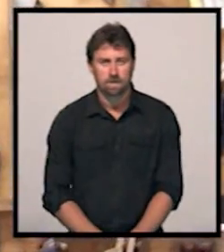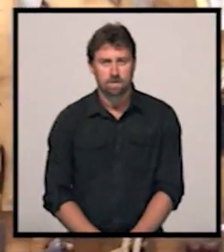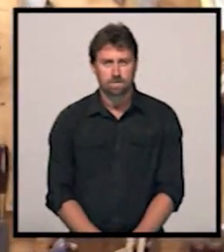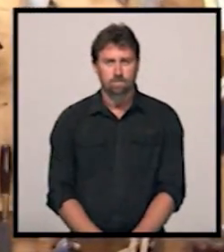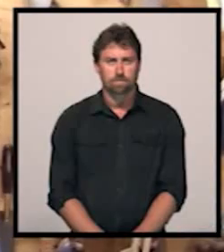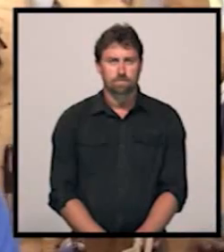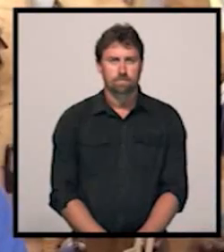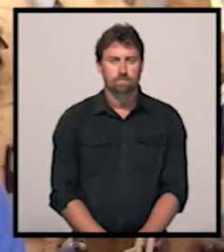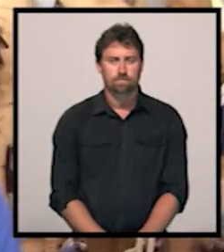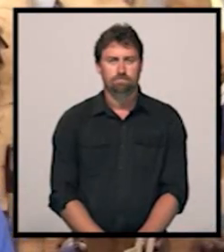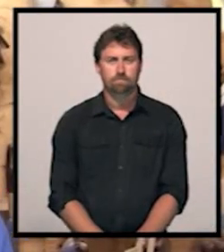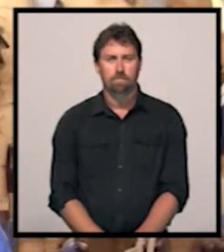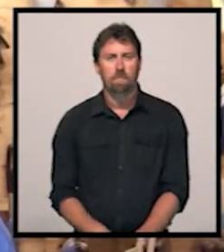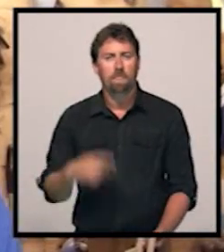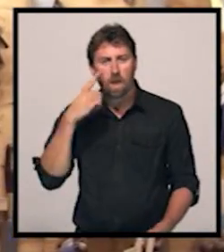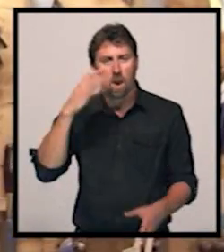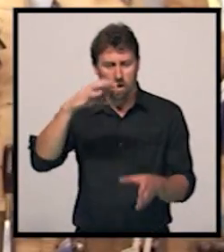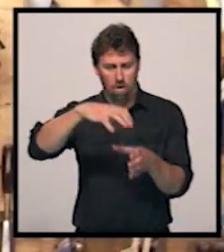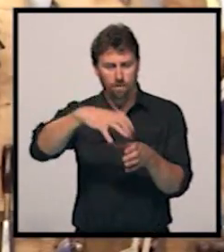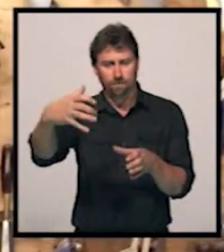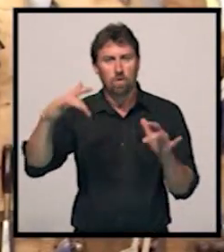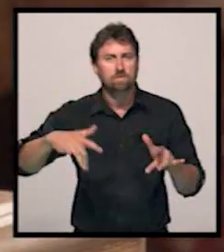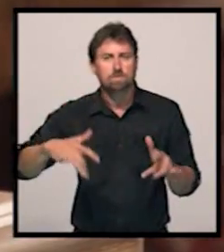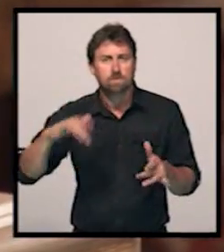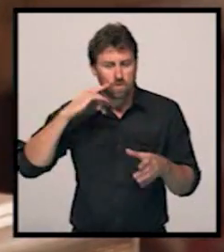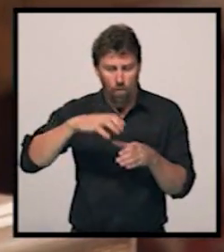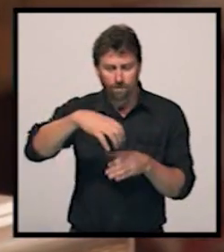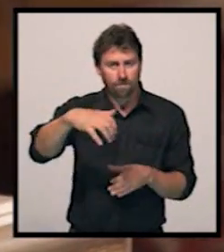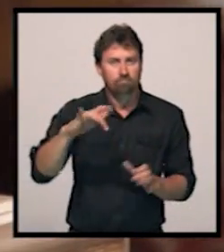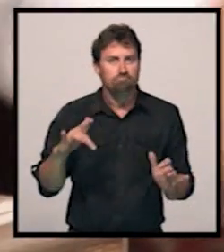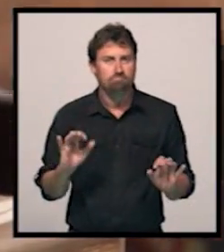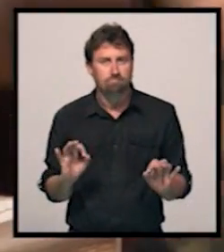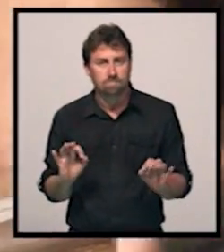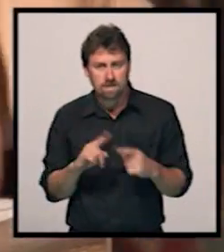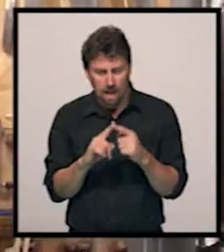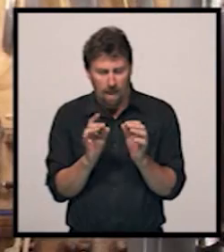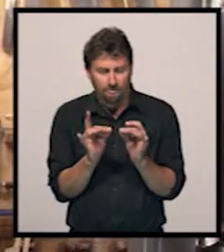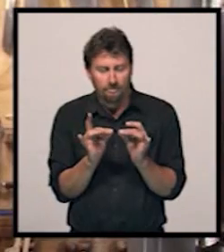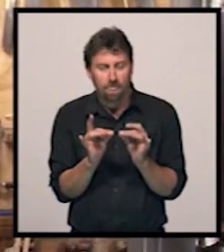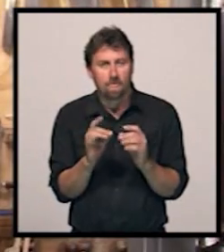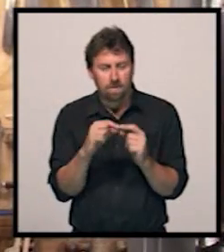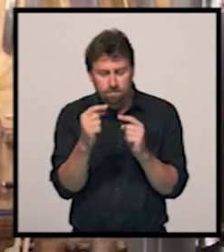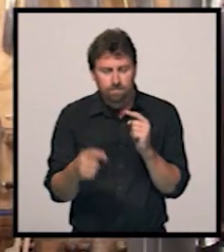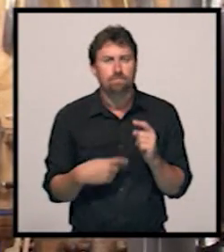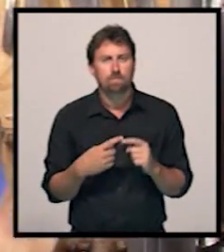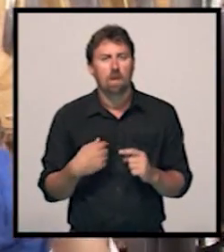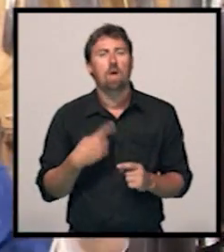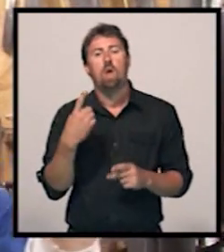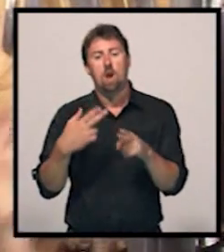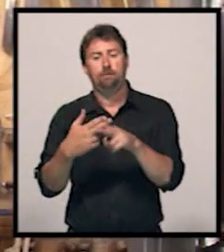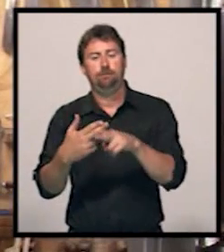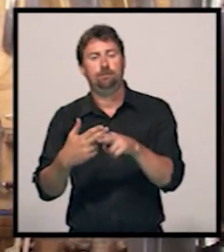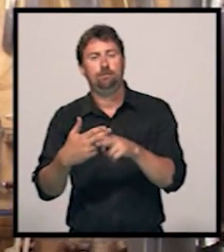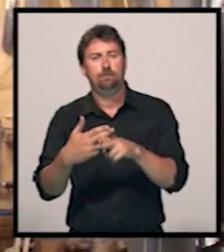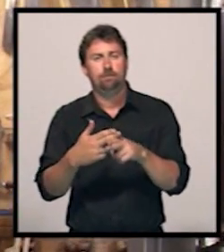see, the lid hasn't totally been removed. So what I'm going to do is cut the rest with the knife. If you